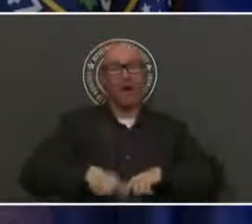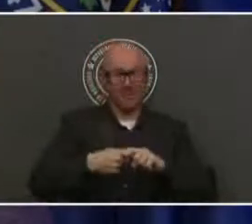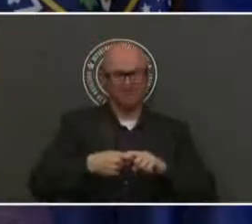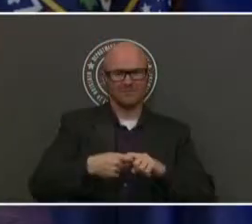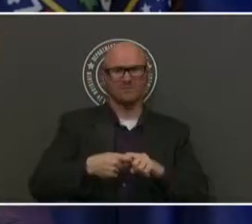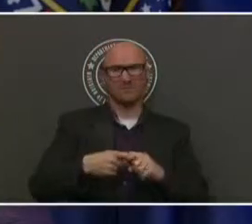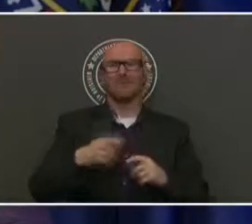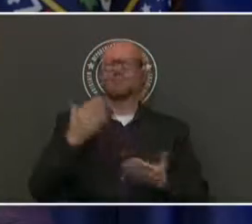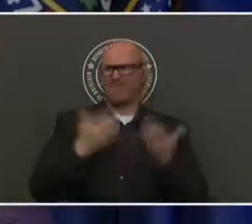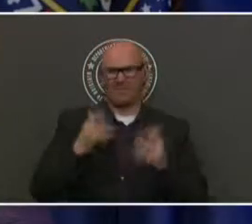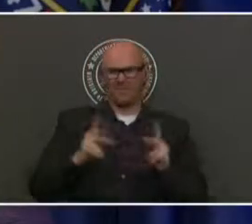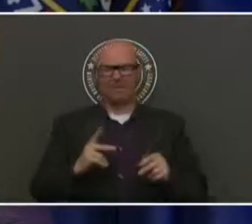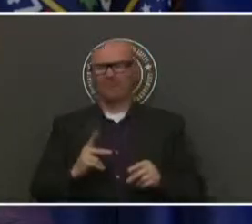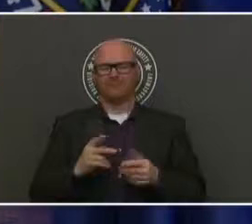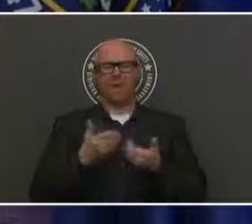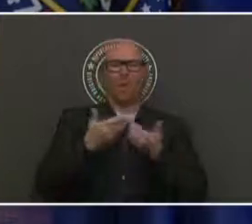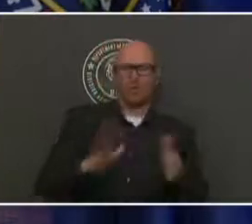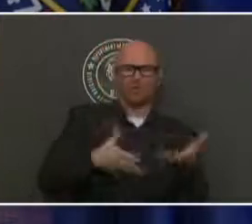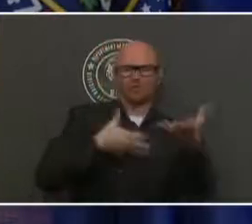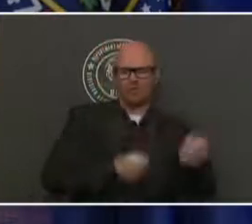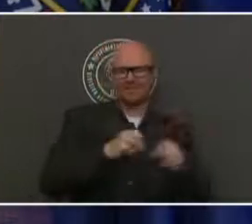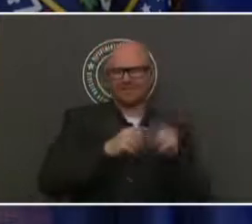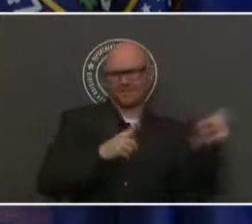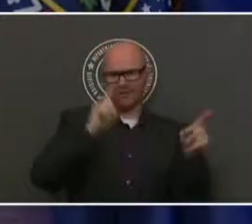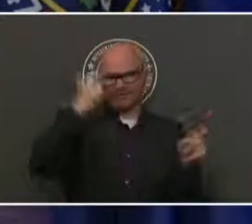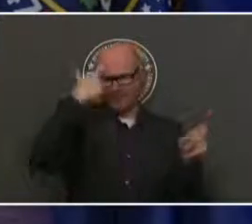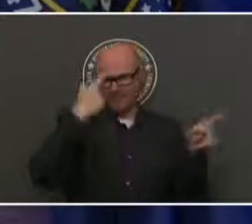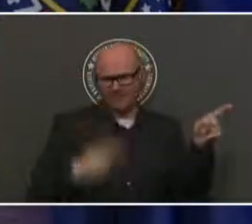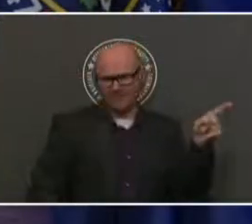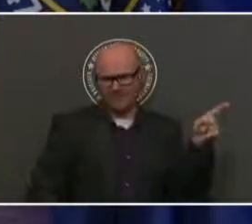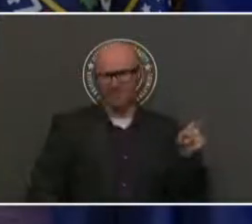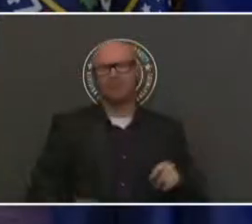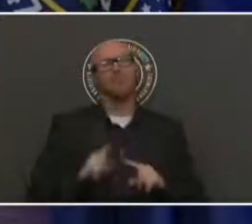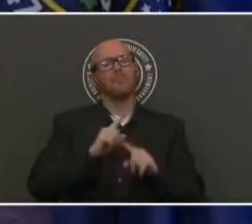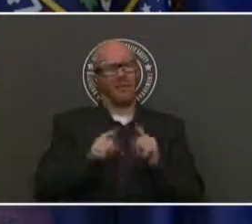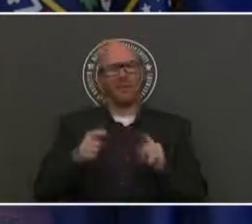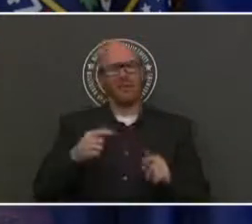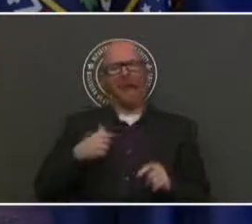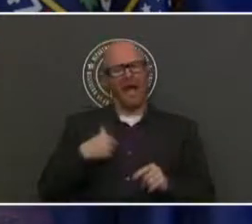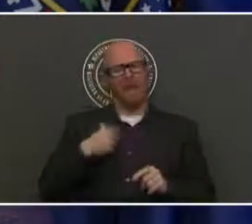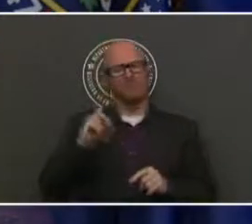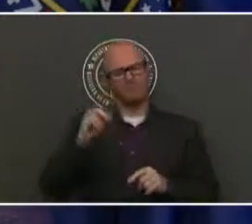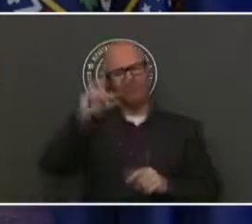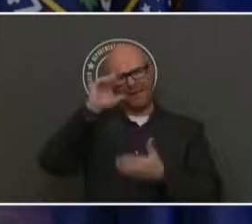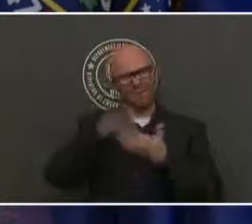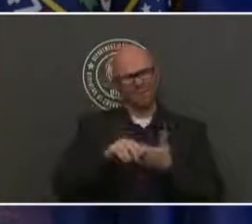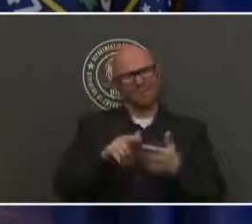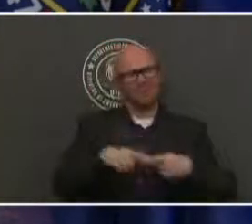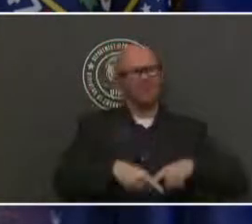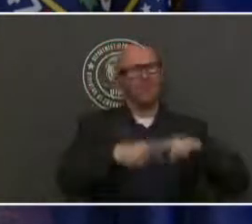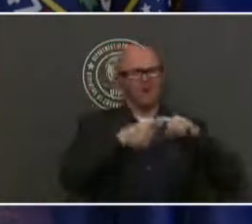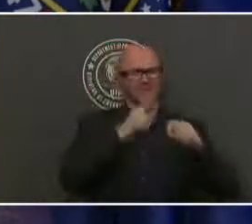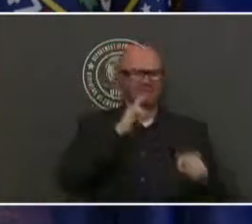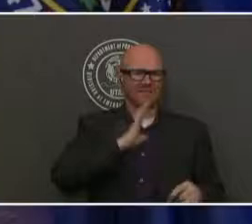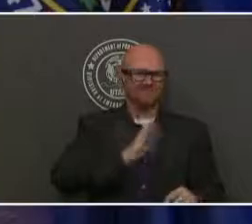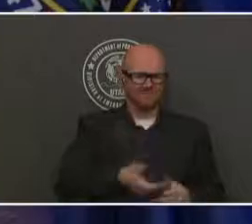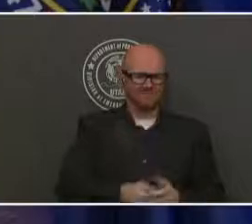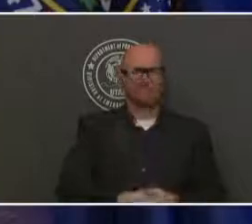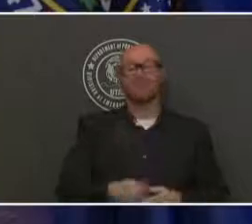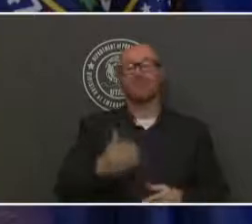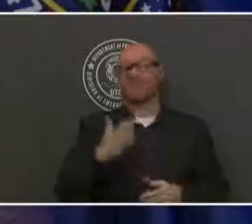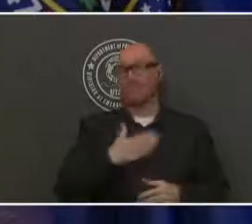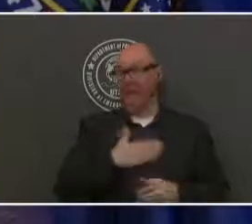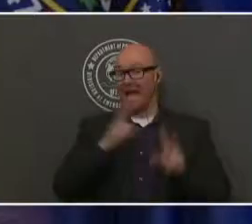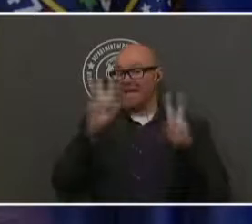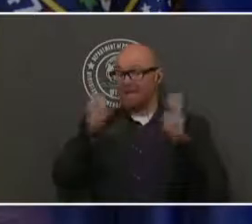to think that it will have the opposite effect, and I think we've seen that in Europe, and that's why I pointed that